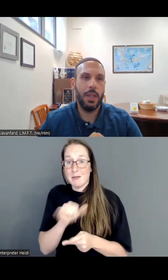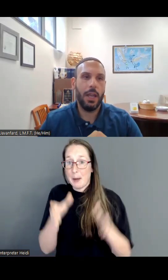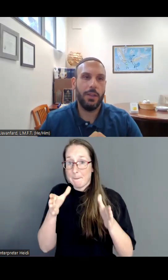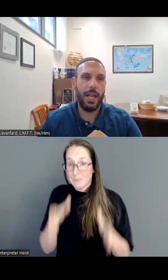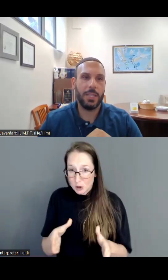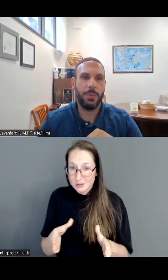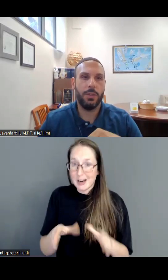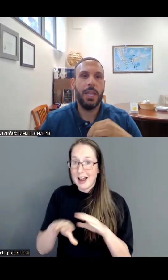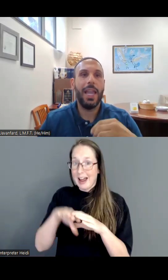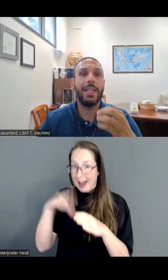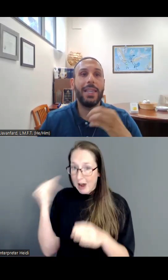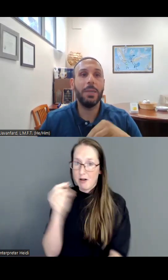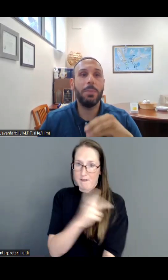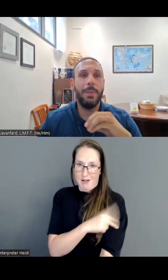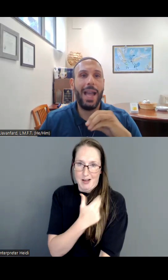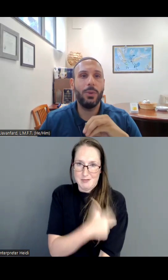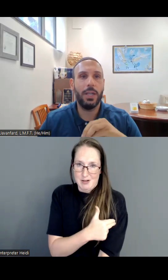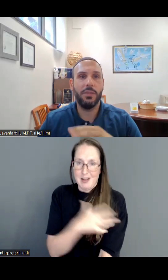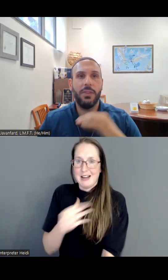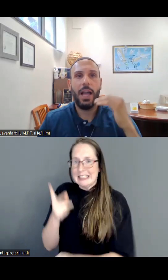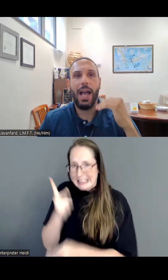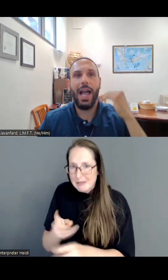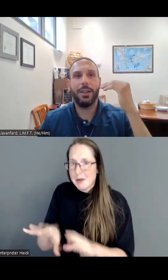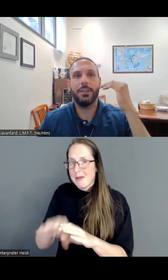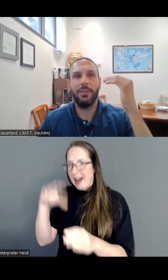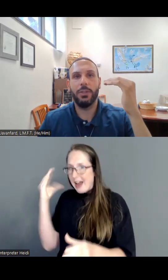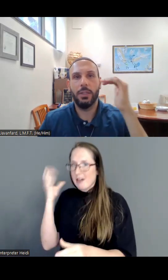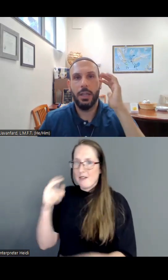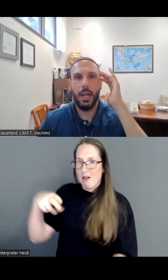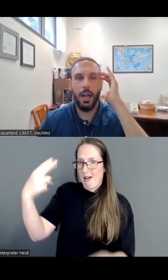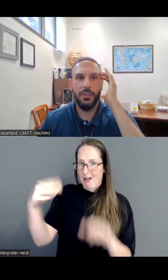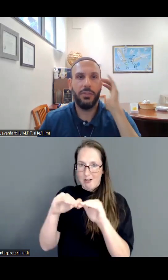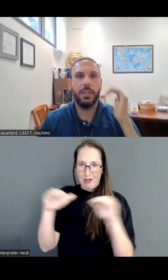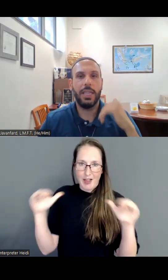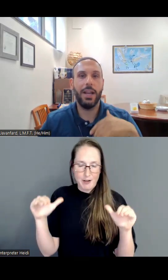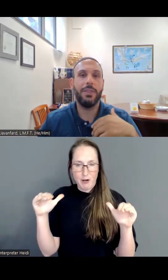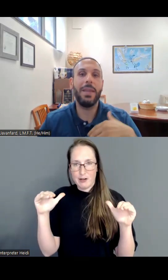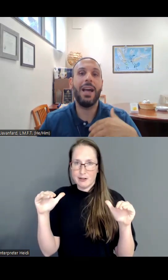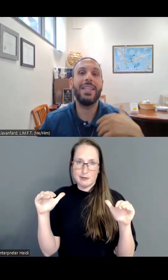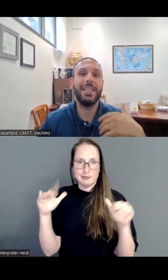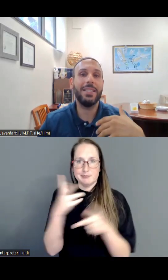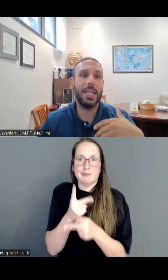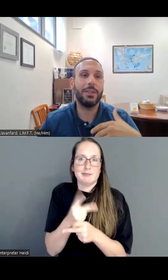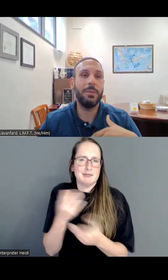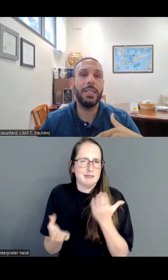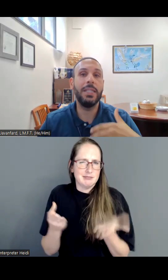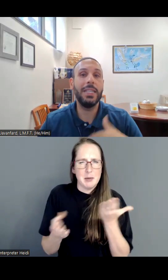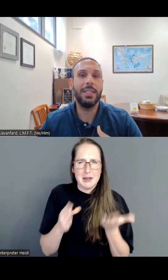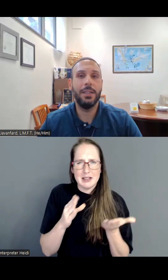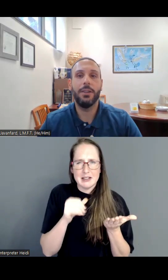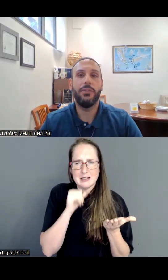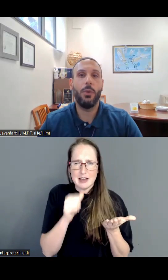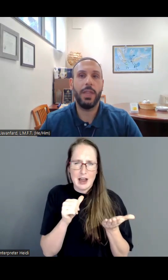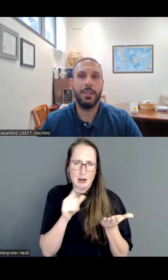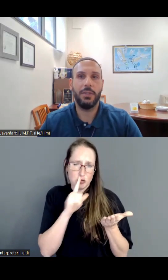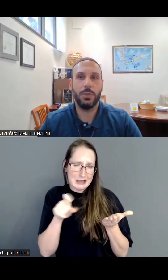out of a hospital and keep them out of a higher level of care that may not necessarily be